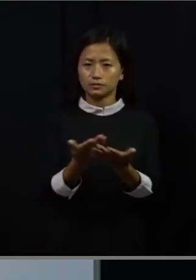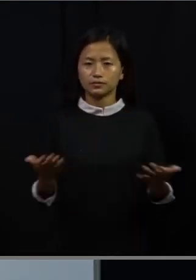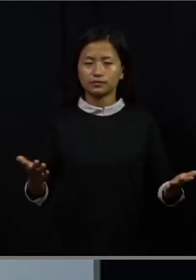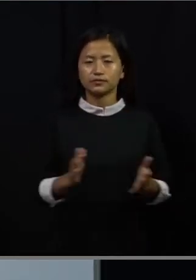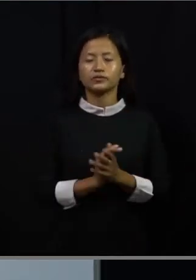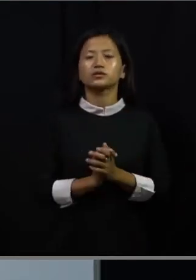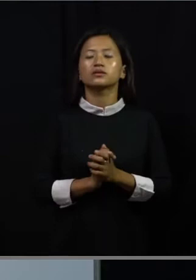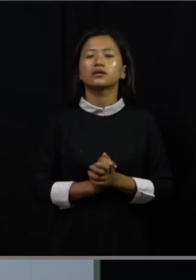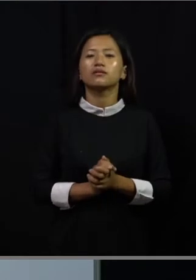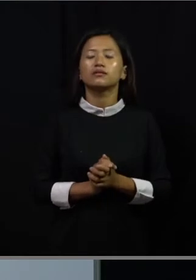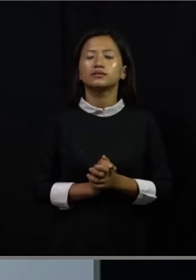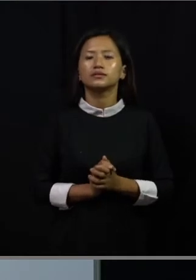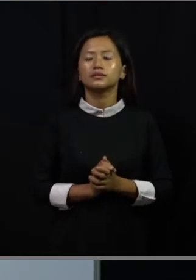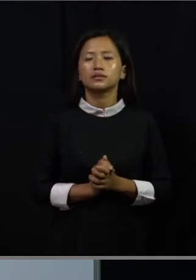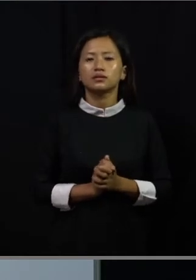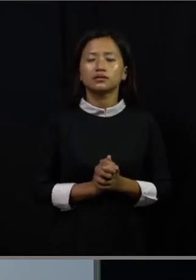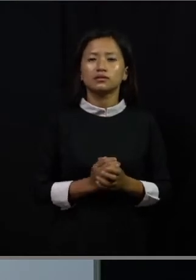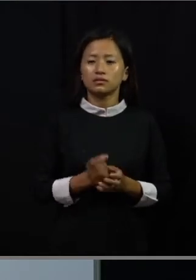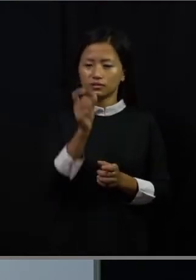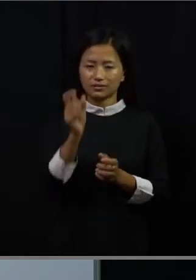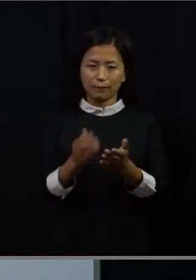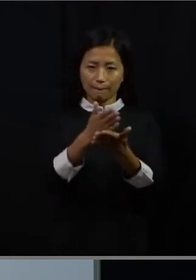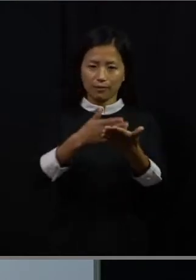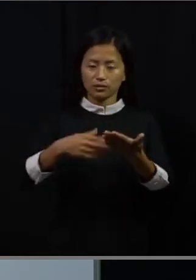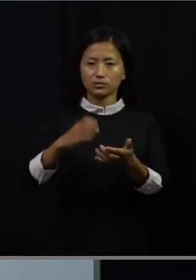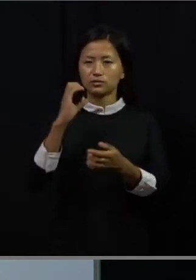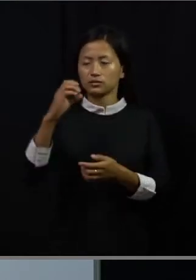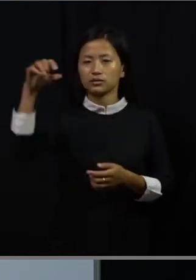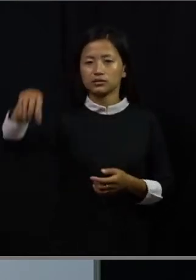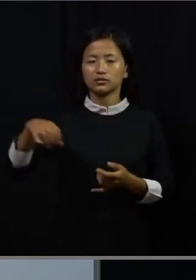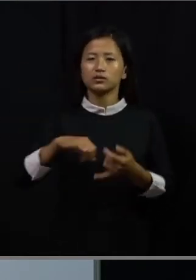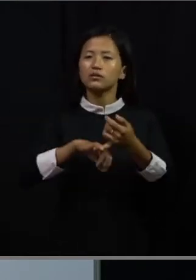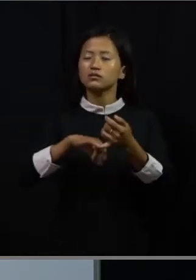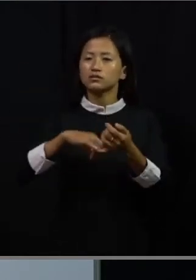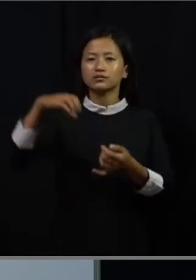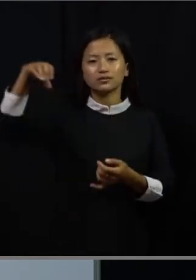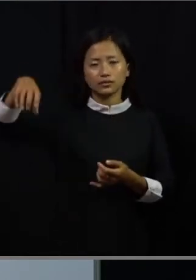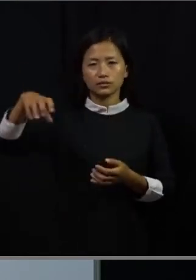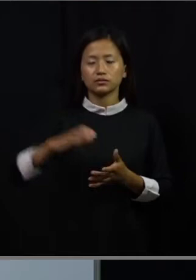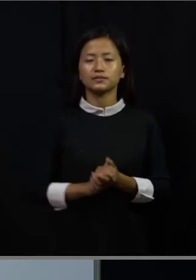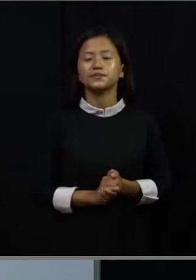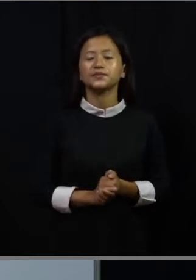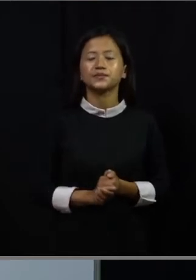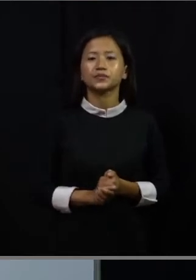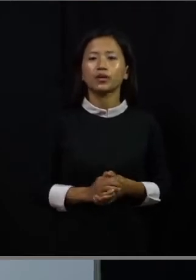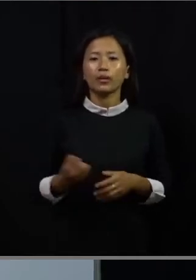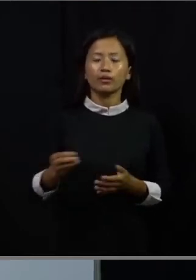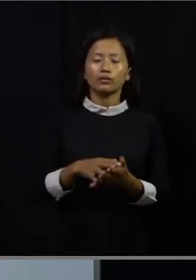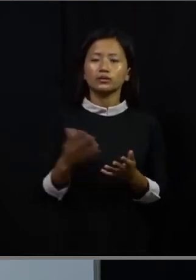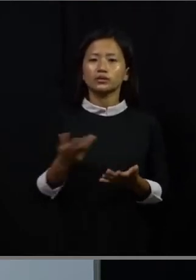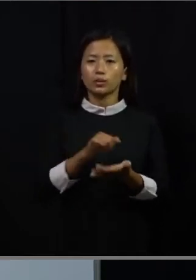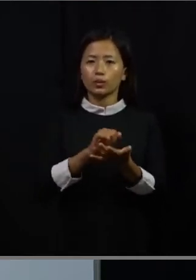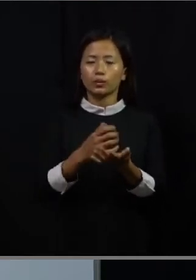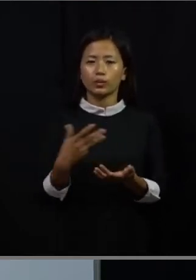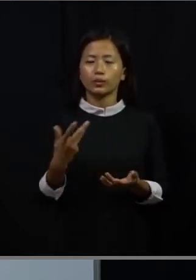management of resources which is available to a particular country or a particular state. That is what we